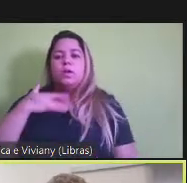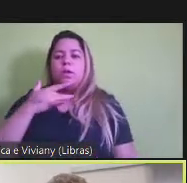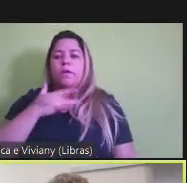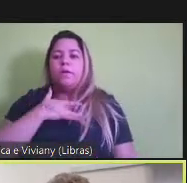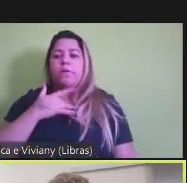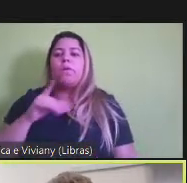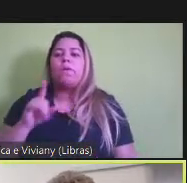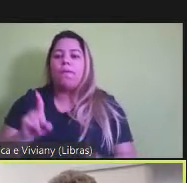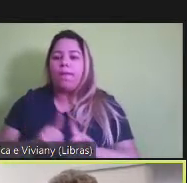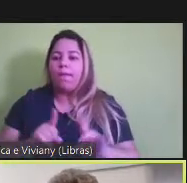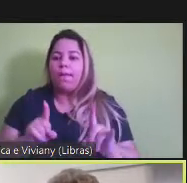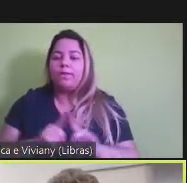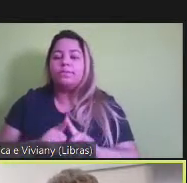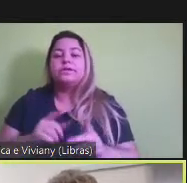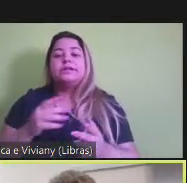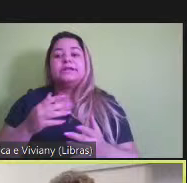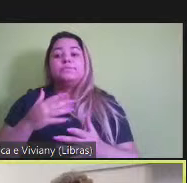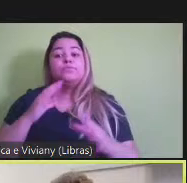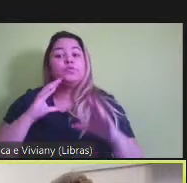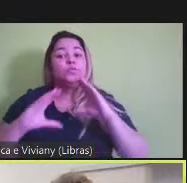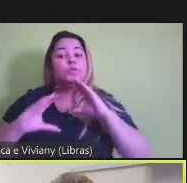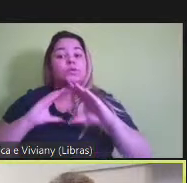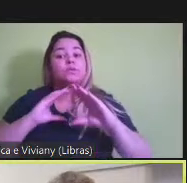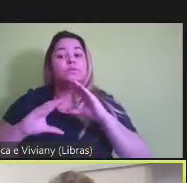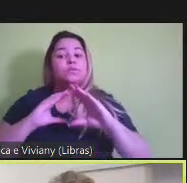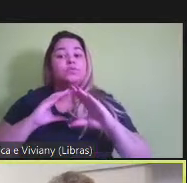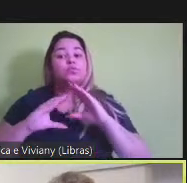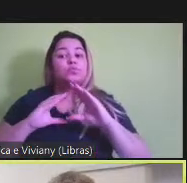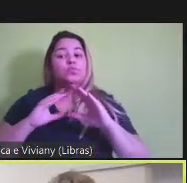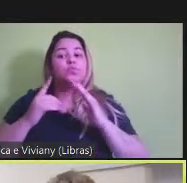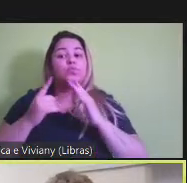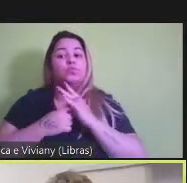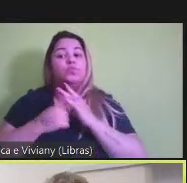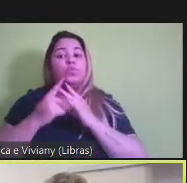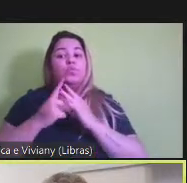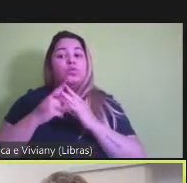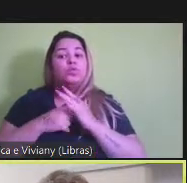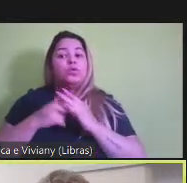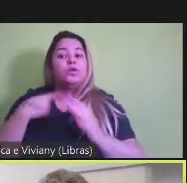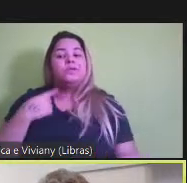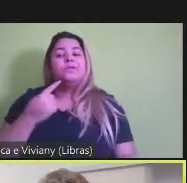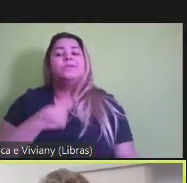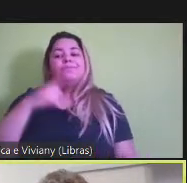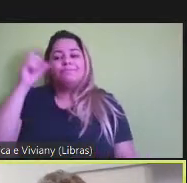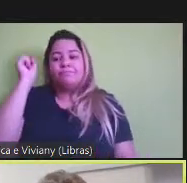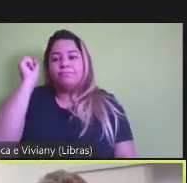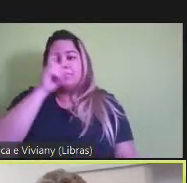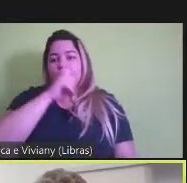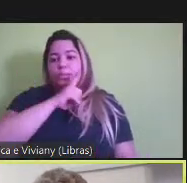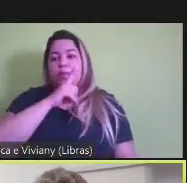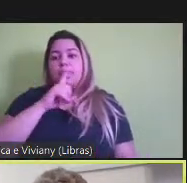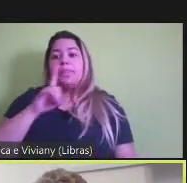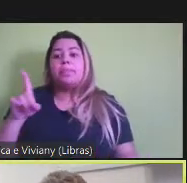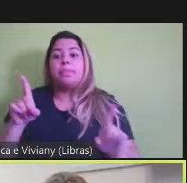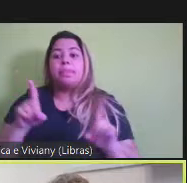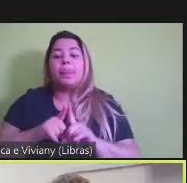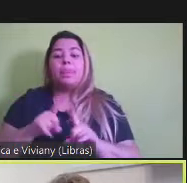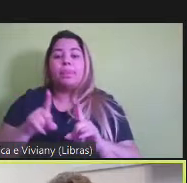We don't even learn to work among ourselves. There is a great difficulty, like I said before. This